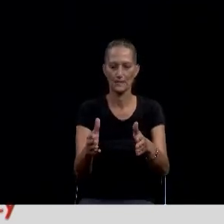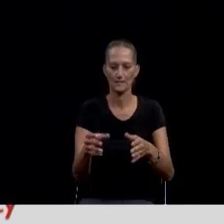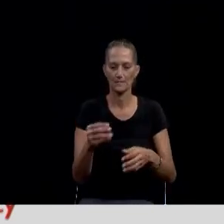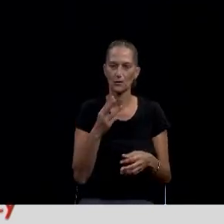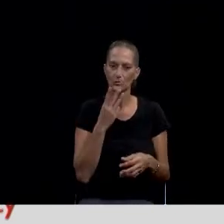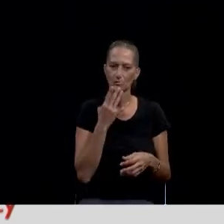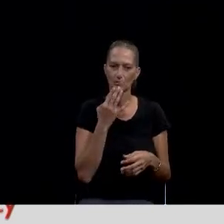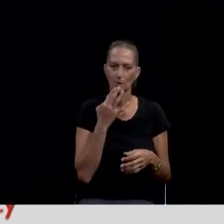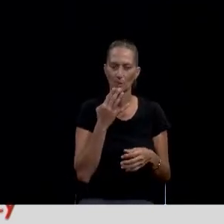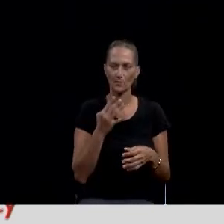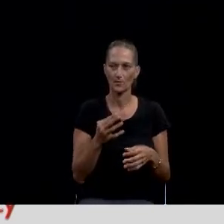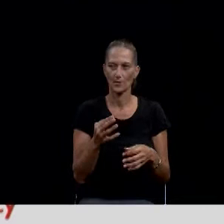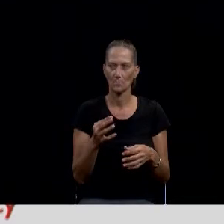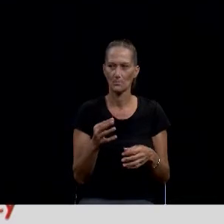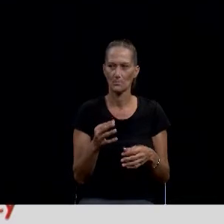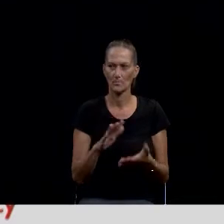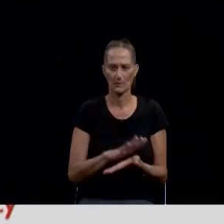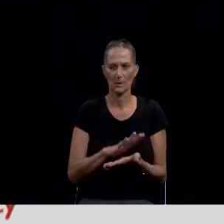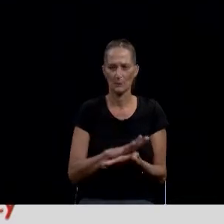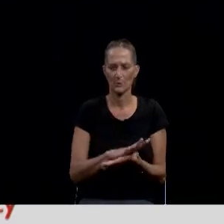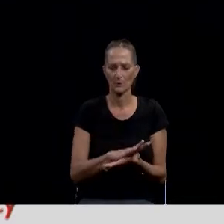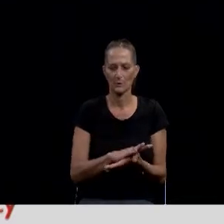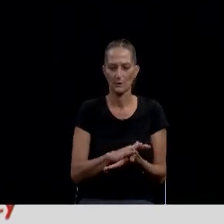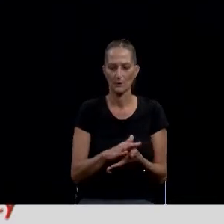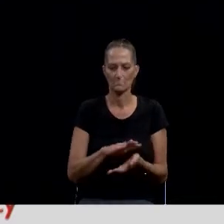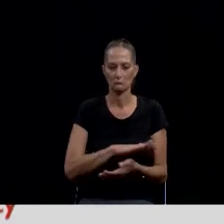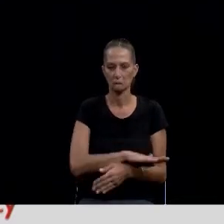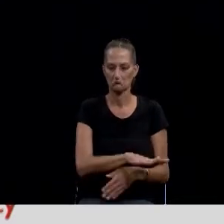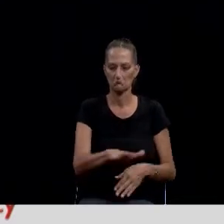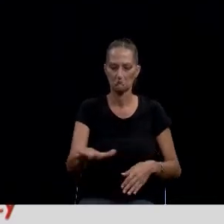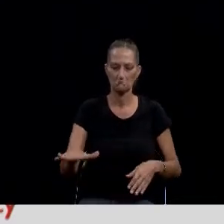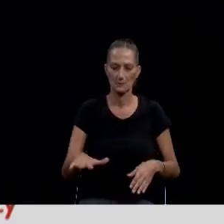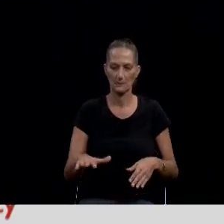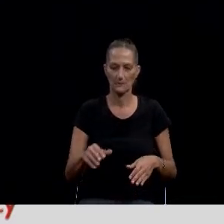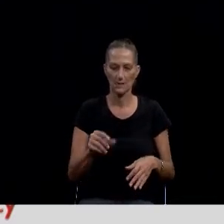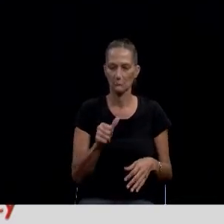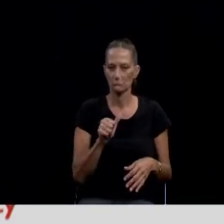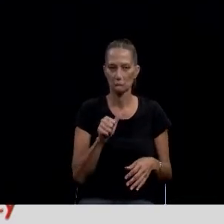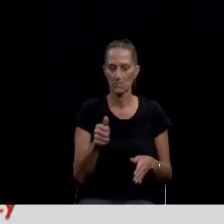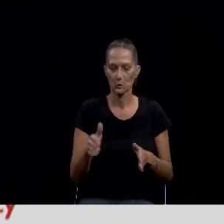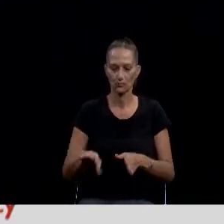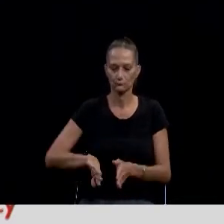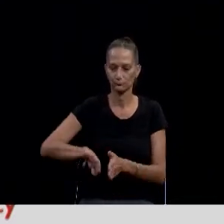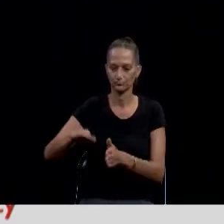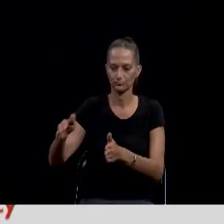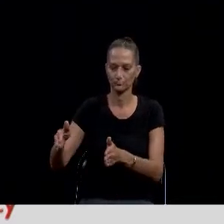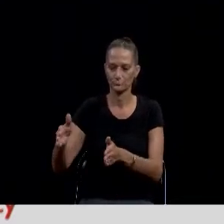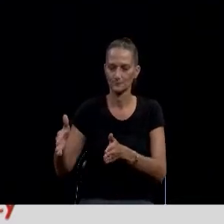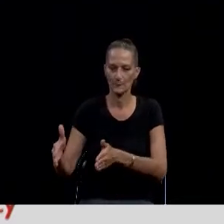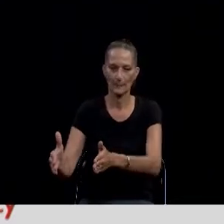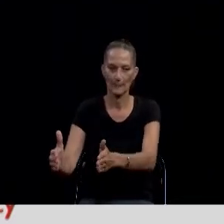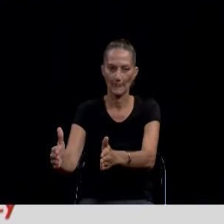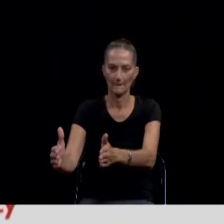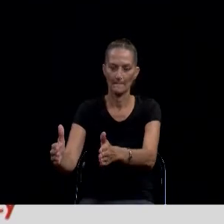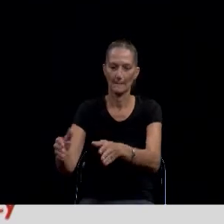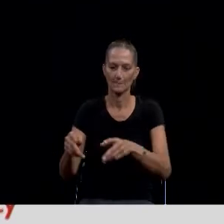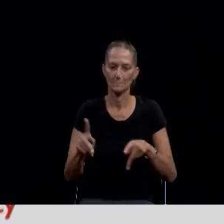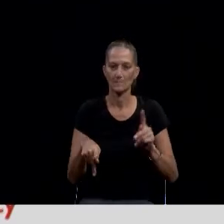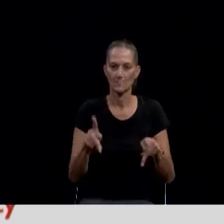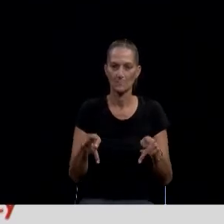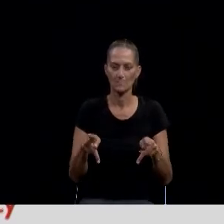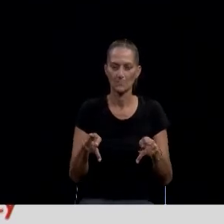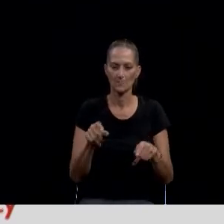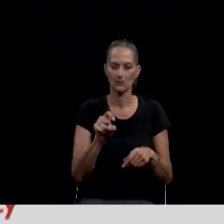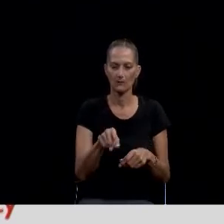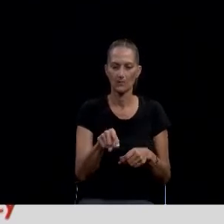will be flat, so no curb. And the pedestrian space would be marked by special bollards constructed of timber and a deep purple